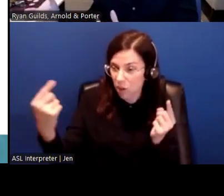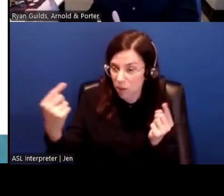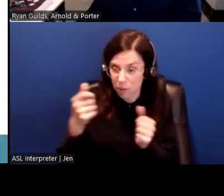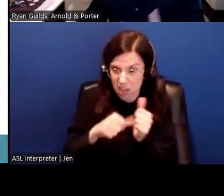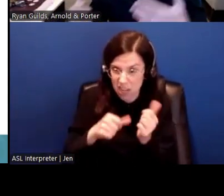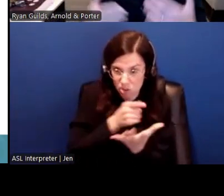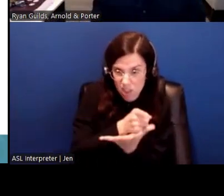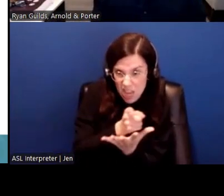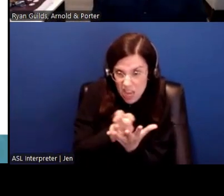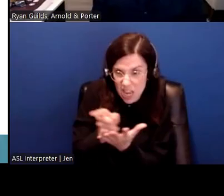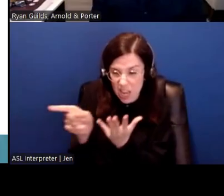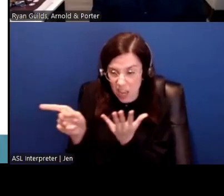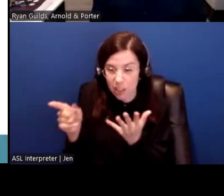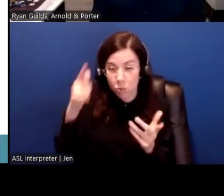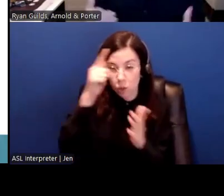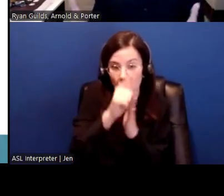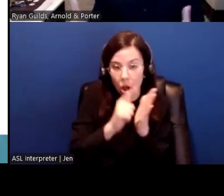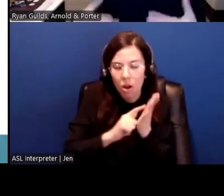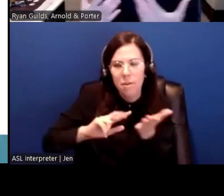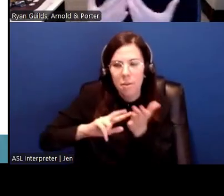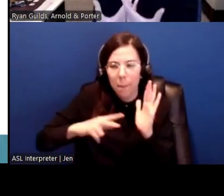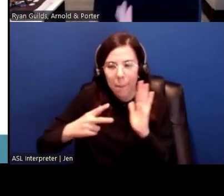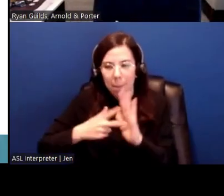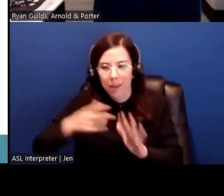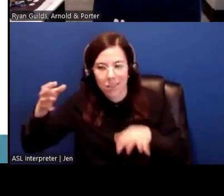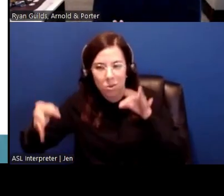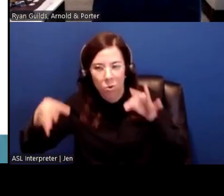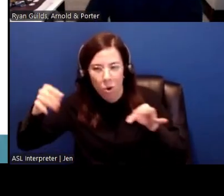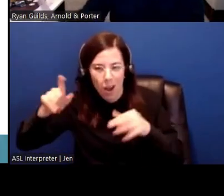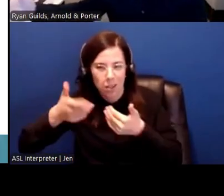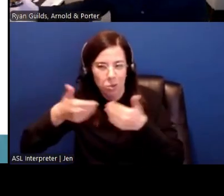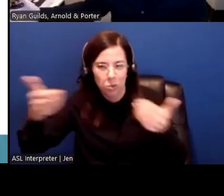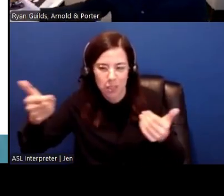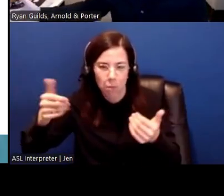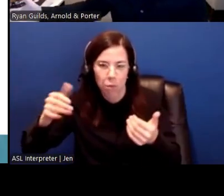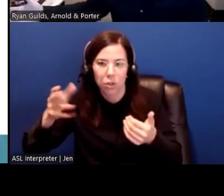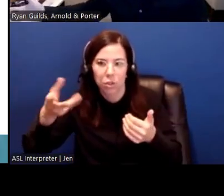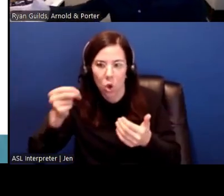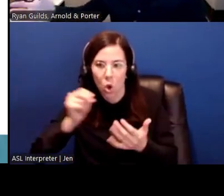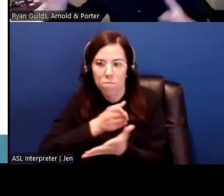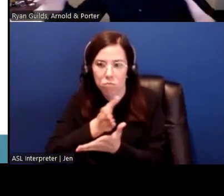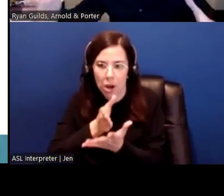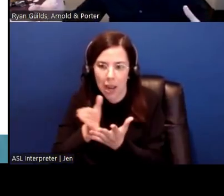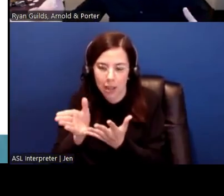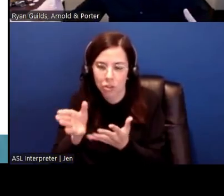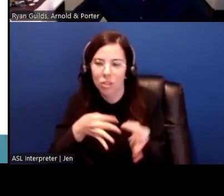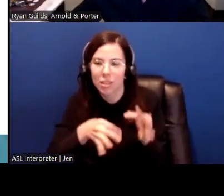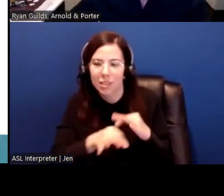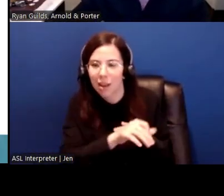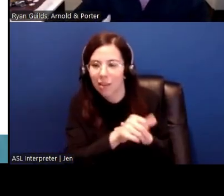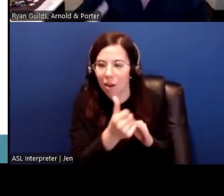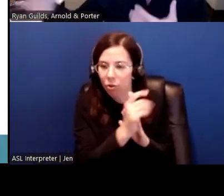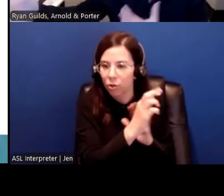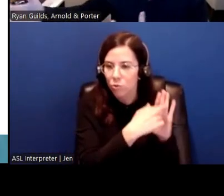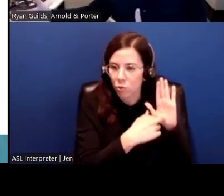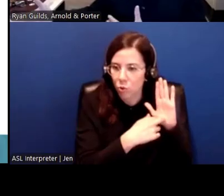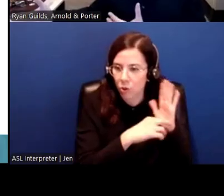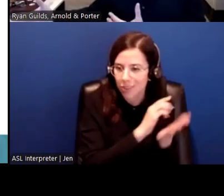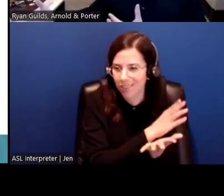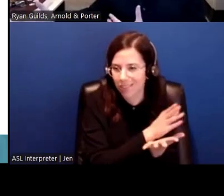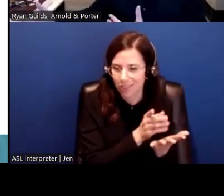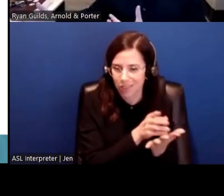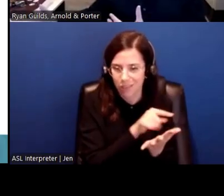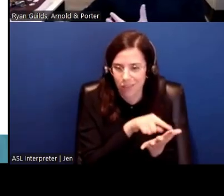to the law, the court follows its own branch rather than a sister branch's rules. It